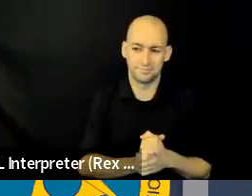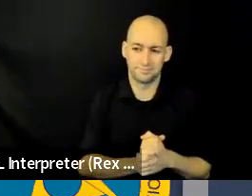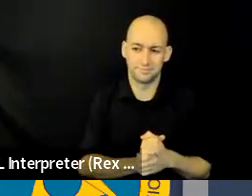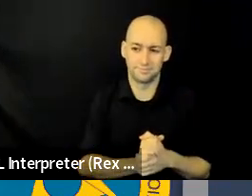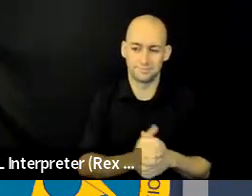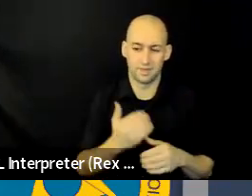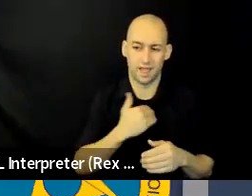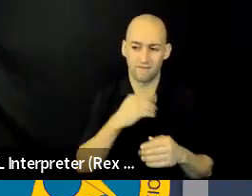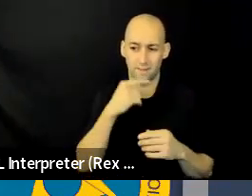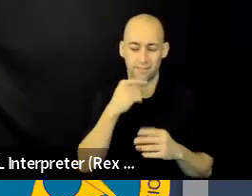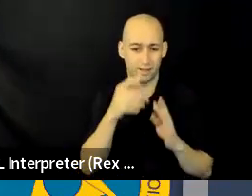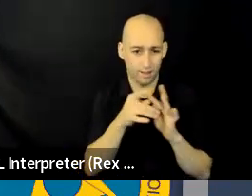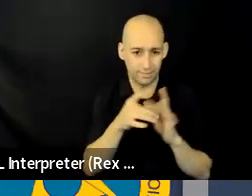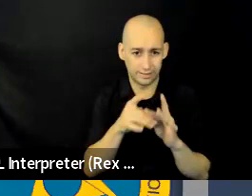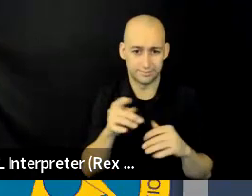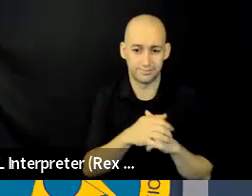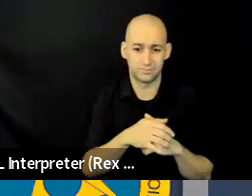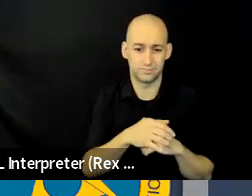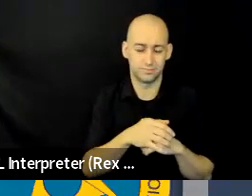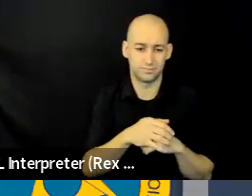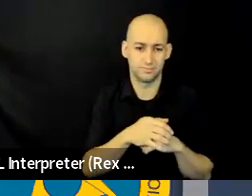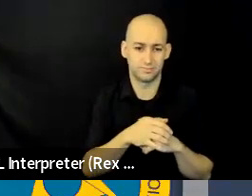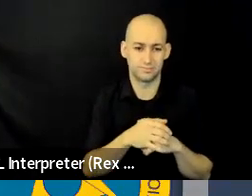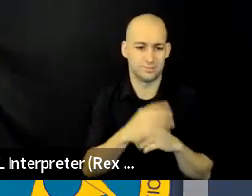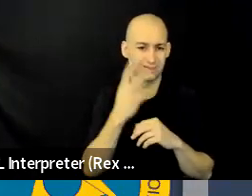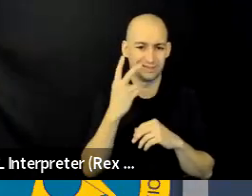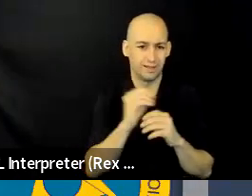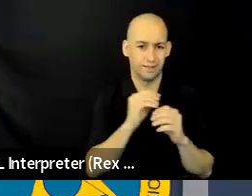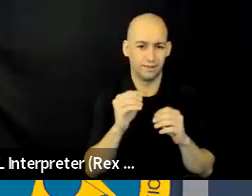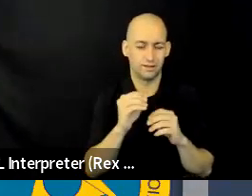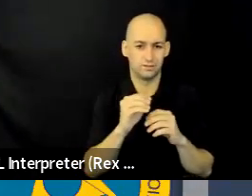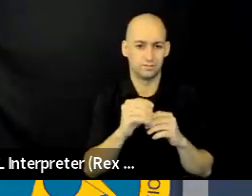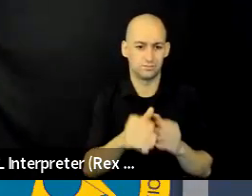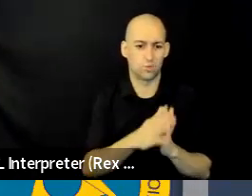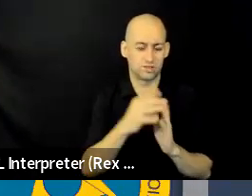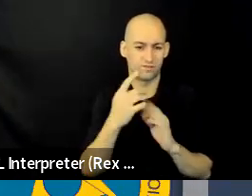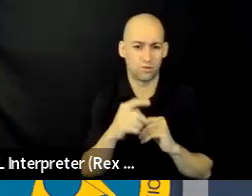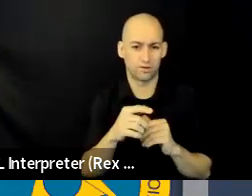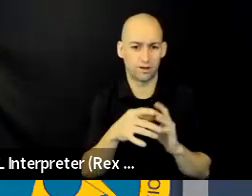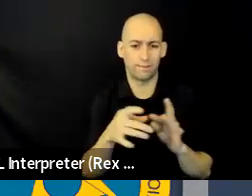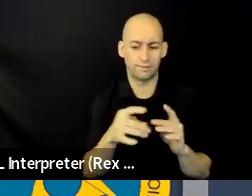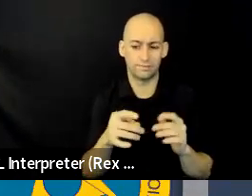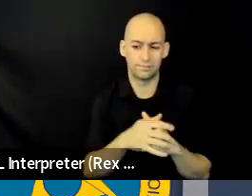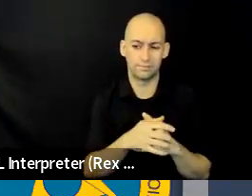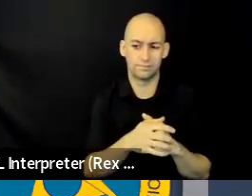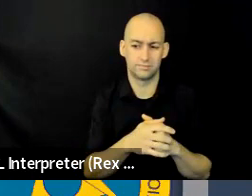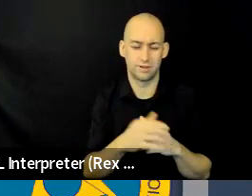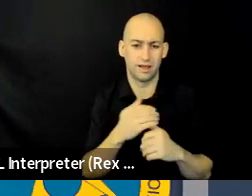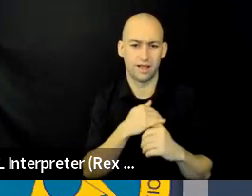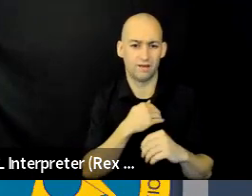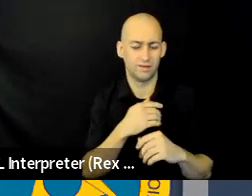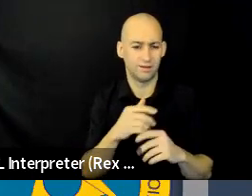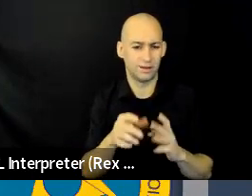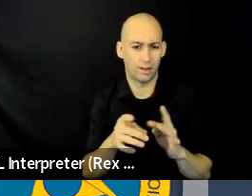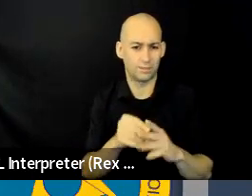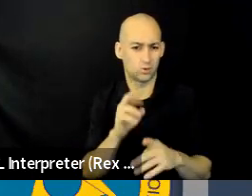Do we have any public comment on this item? I see no request to comment on this item. Thank you. Do we have any comments or